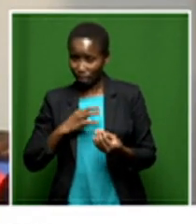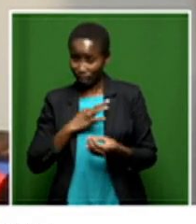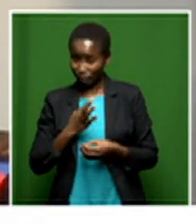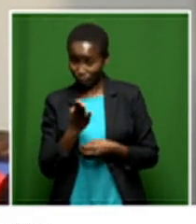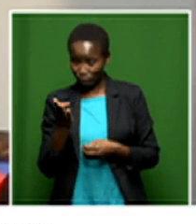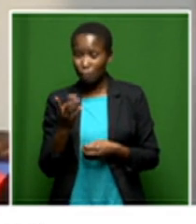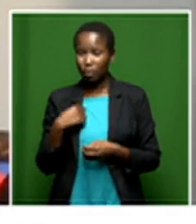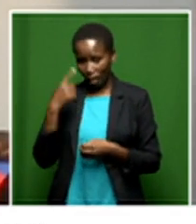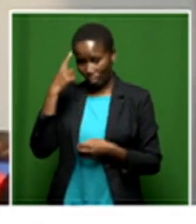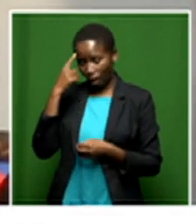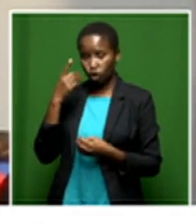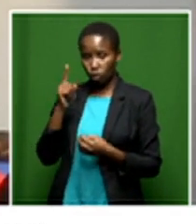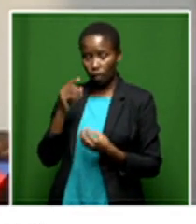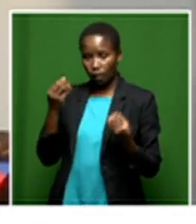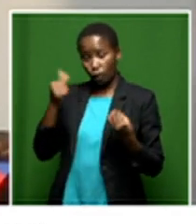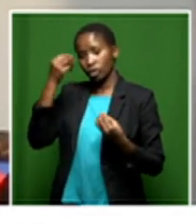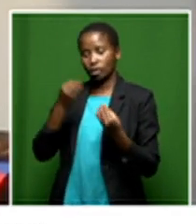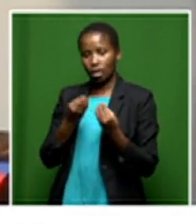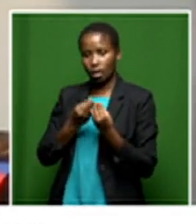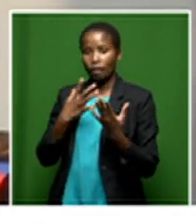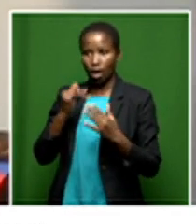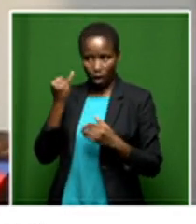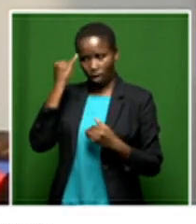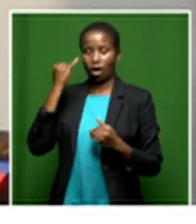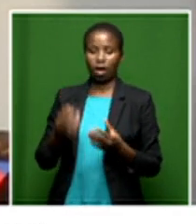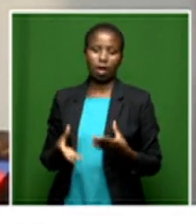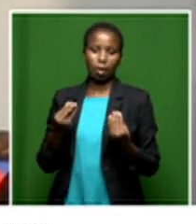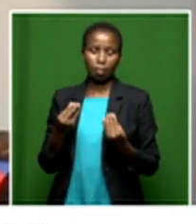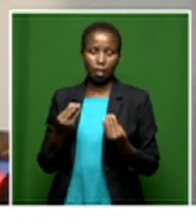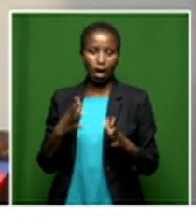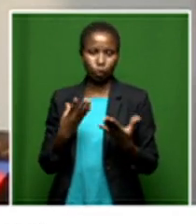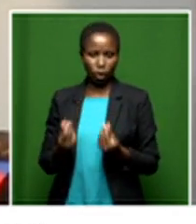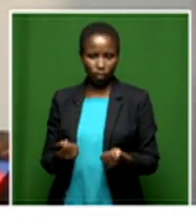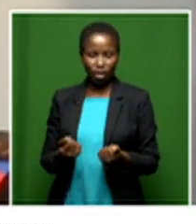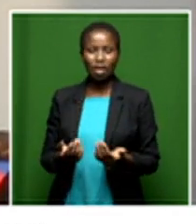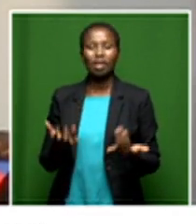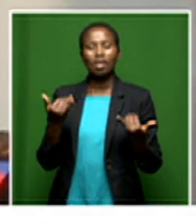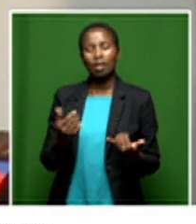you looked at. Tell us a bit about where you think this entity